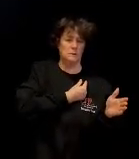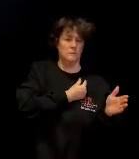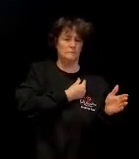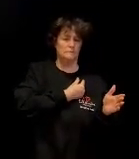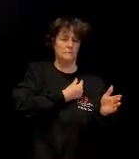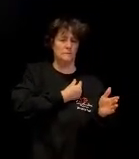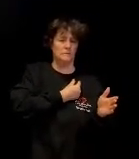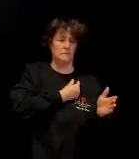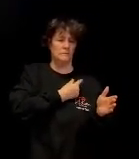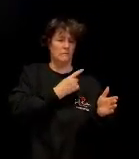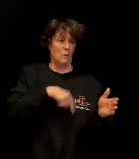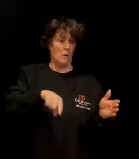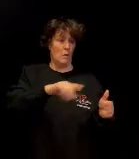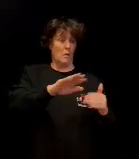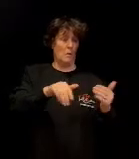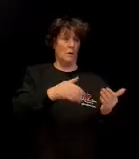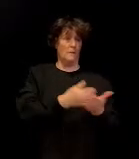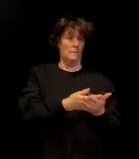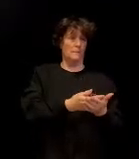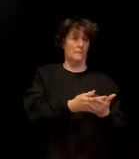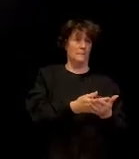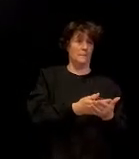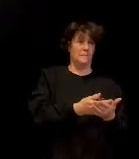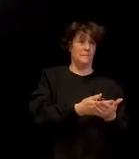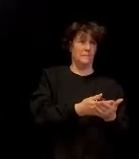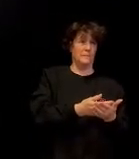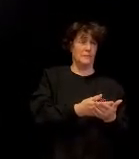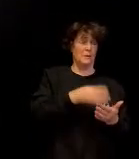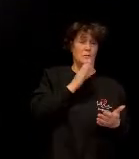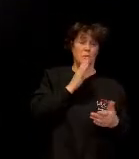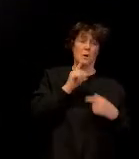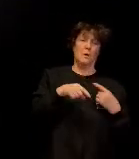for all of us. Let's talk about our calling for just a little bit.